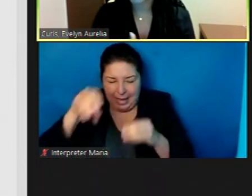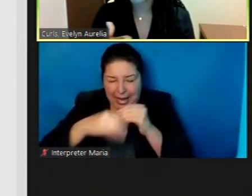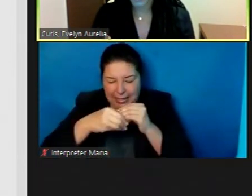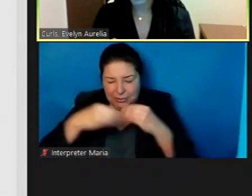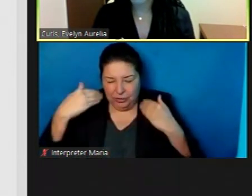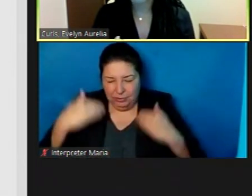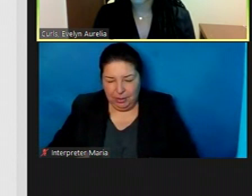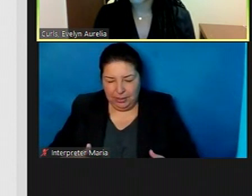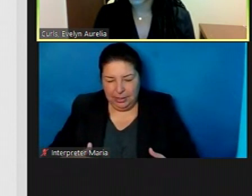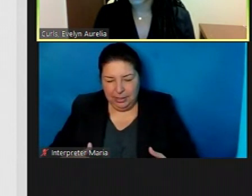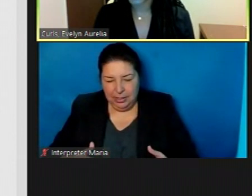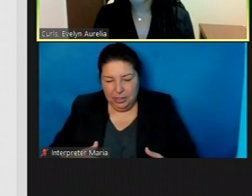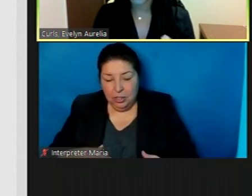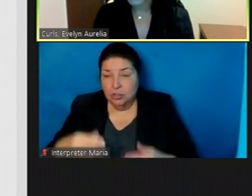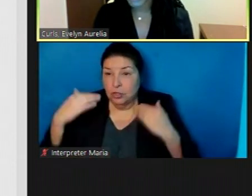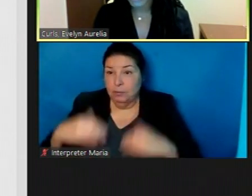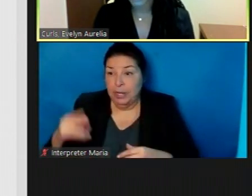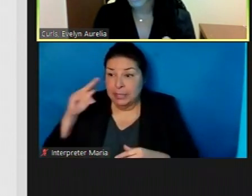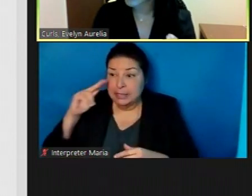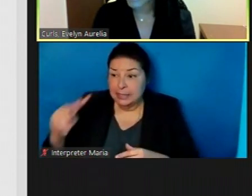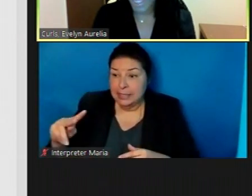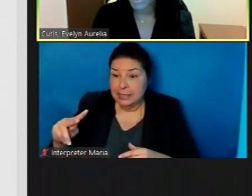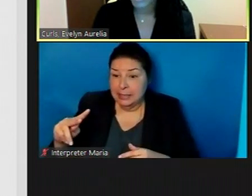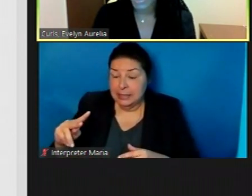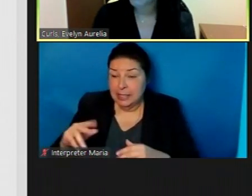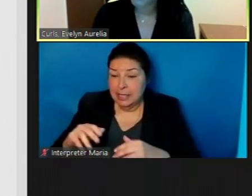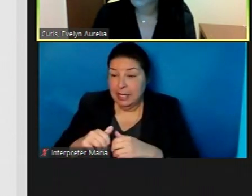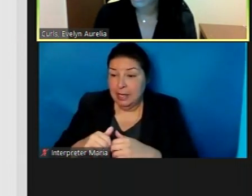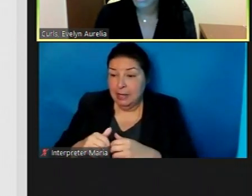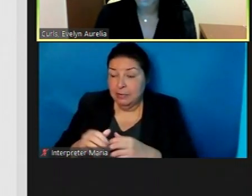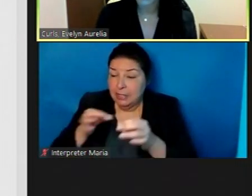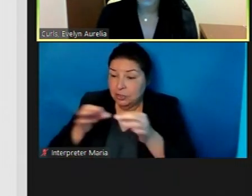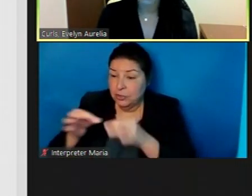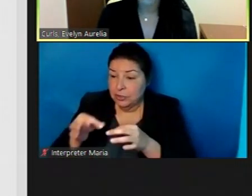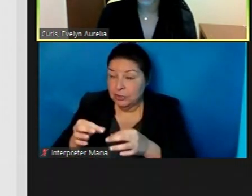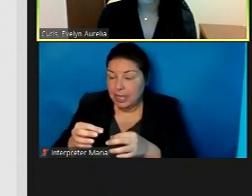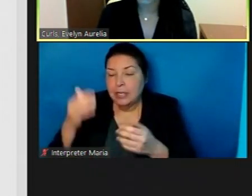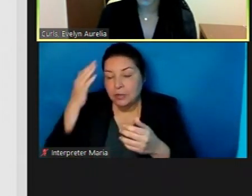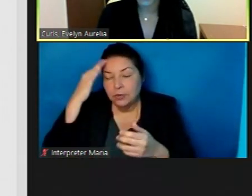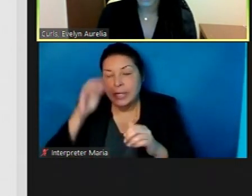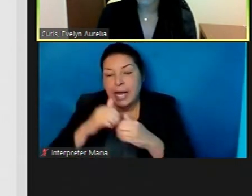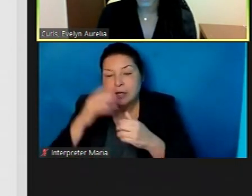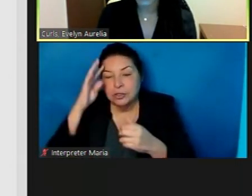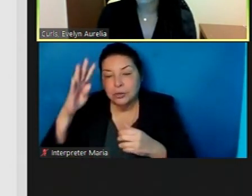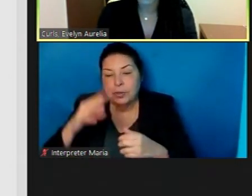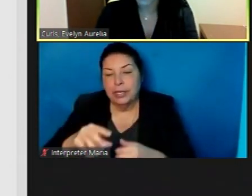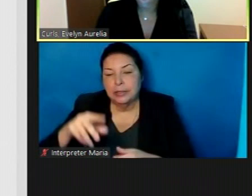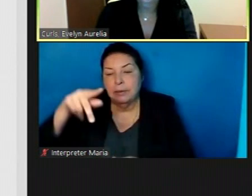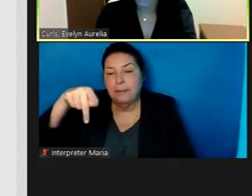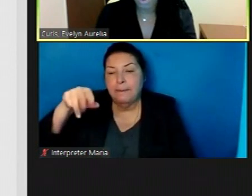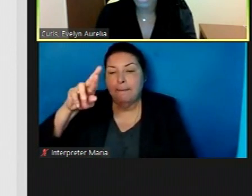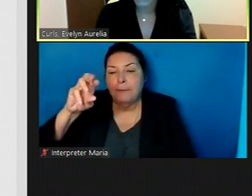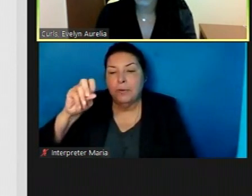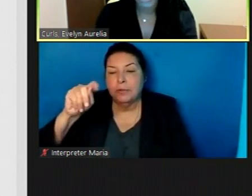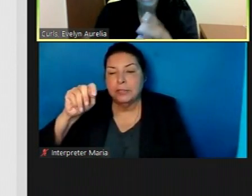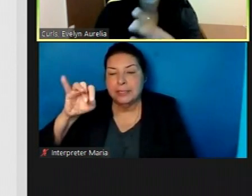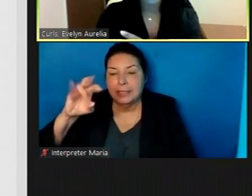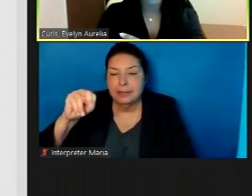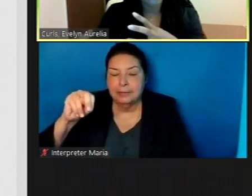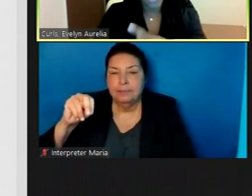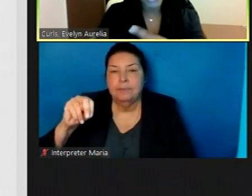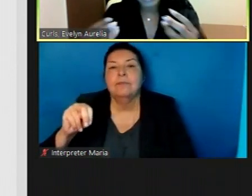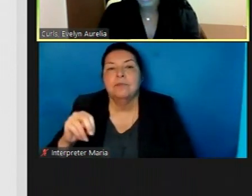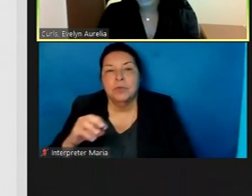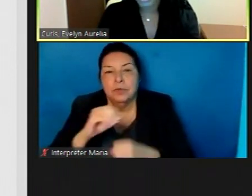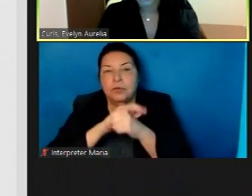manual tells your body to make proteins that look exactly like the proteins outside of the COVID vaccine, the COVID virus. So